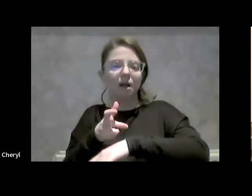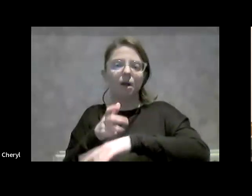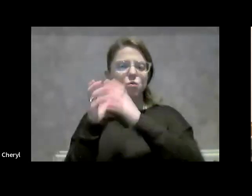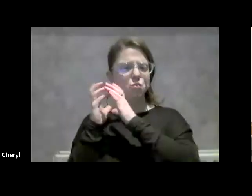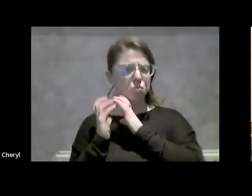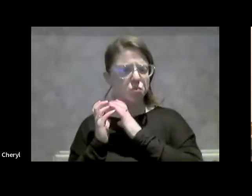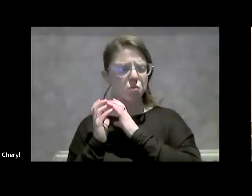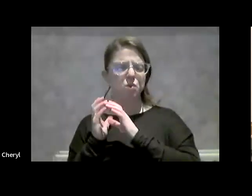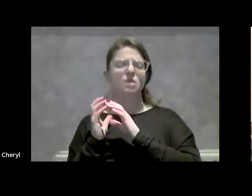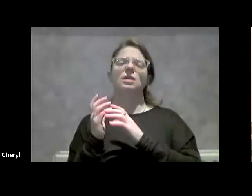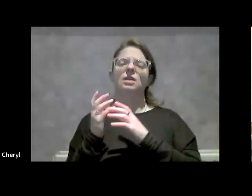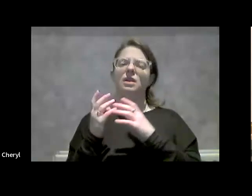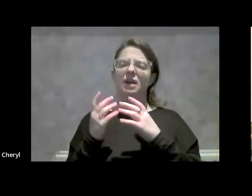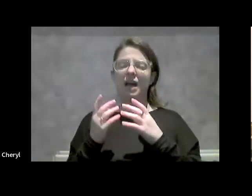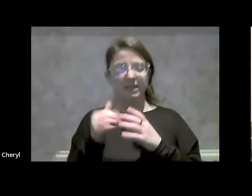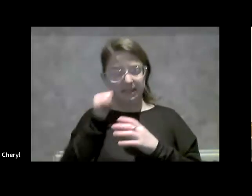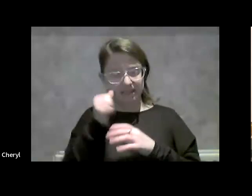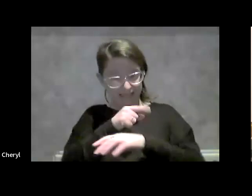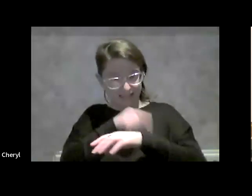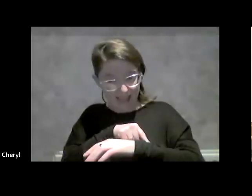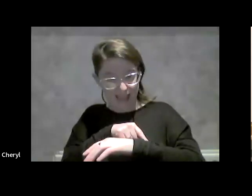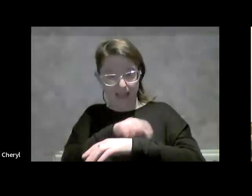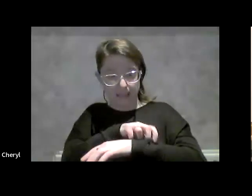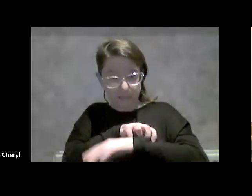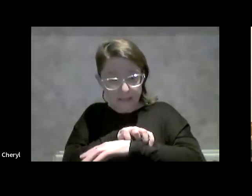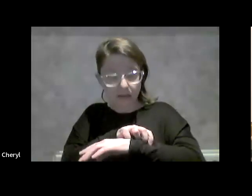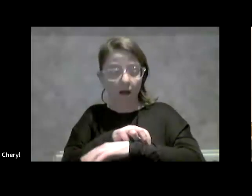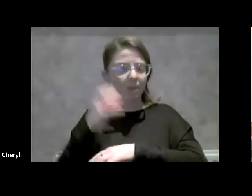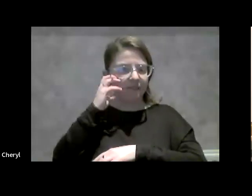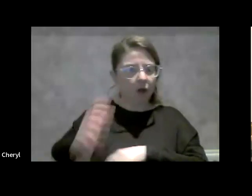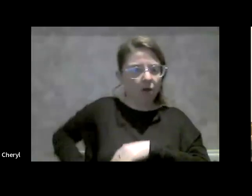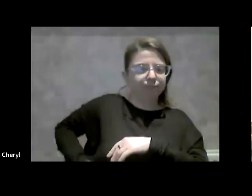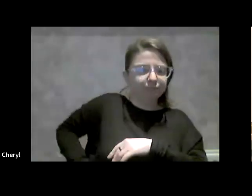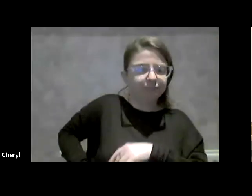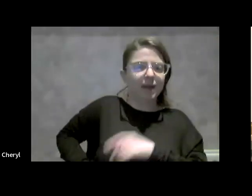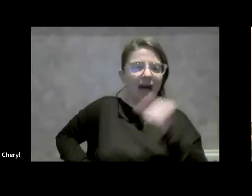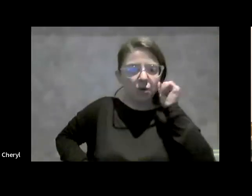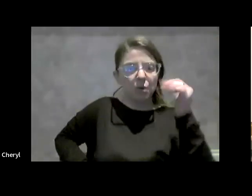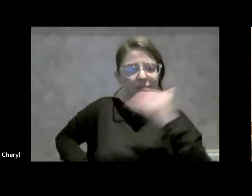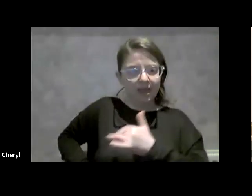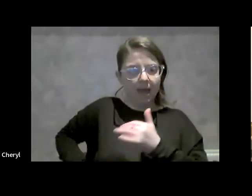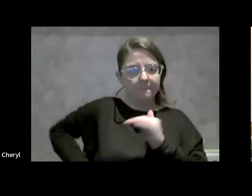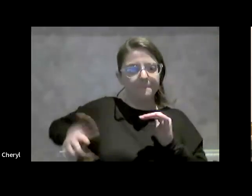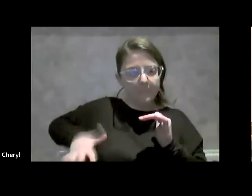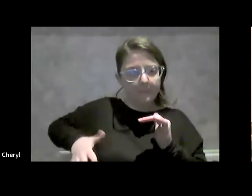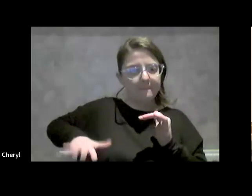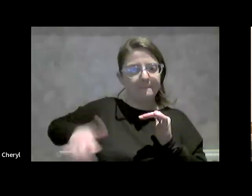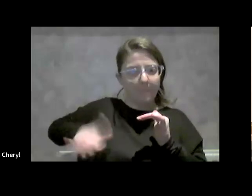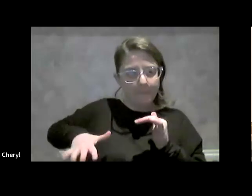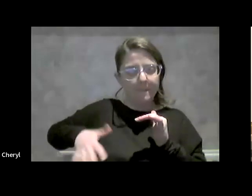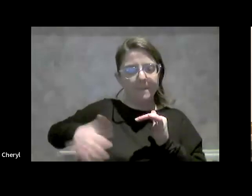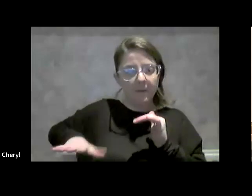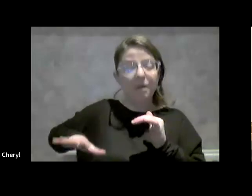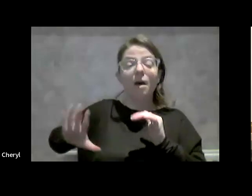on my wrist, pressed into my palm by my phone screen. Seconds tick along each vertebrae, pinging as they drop to the floor